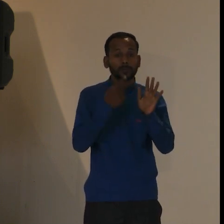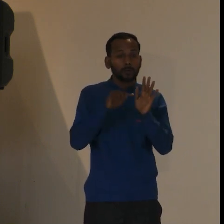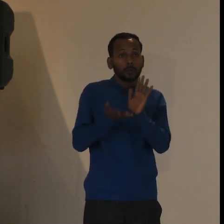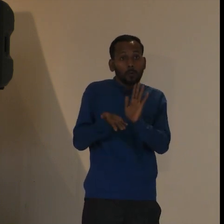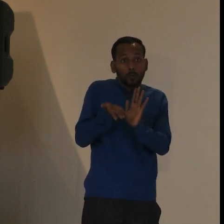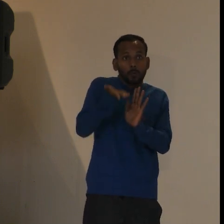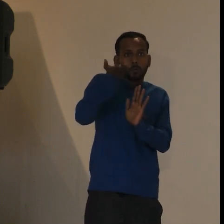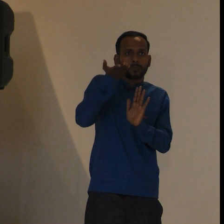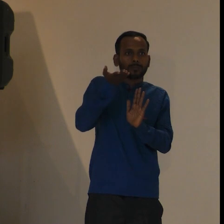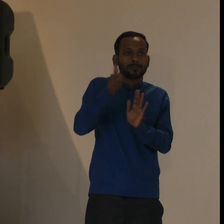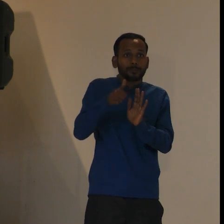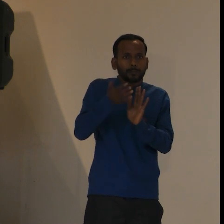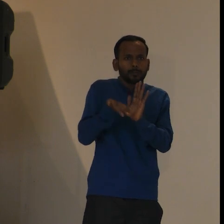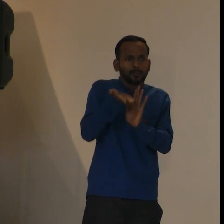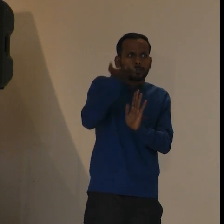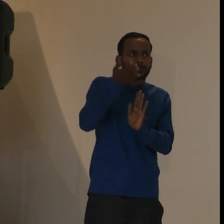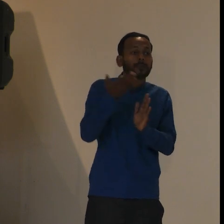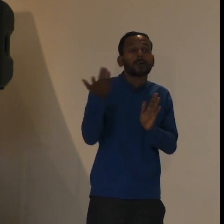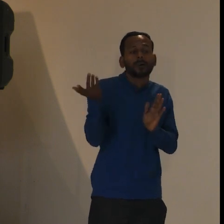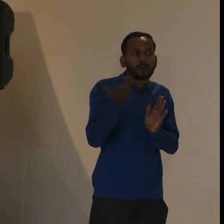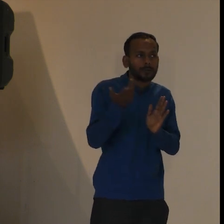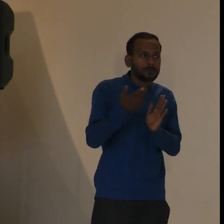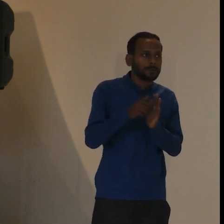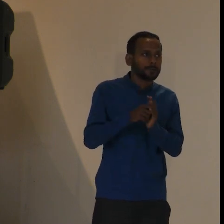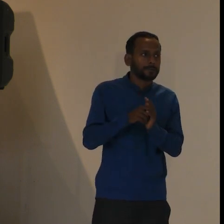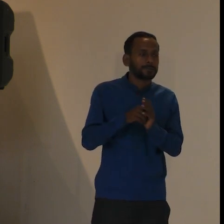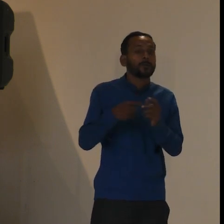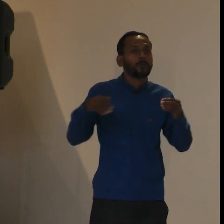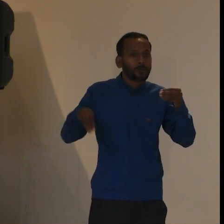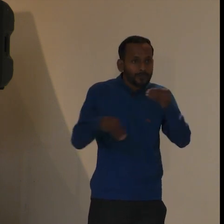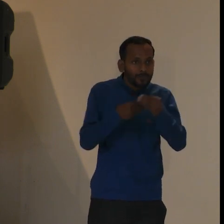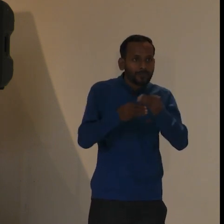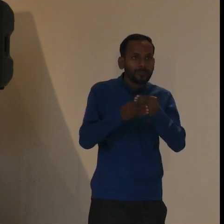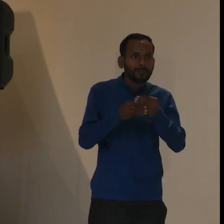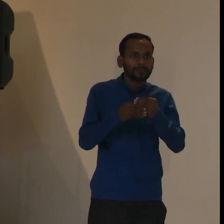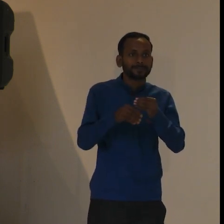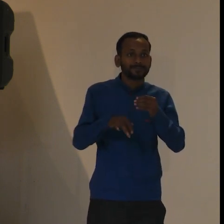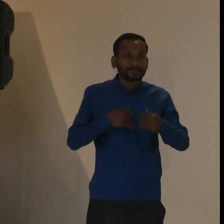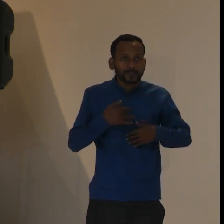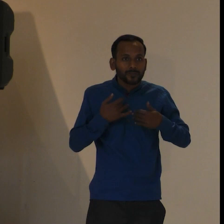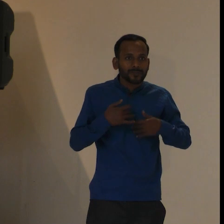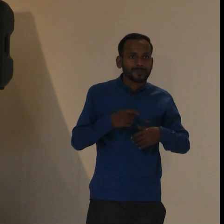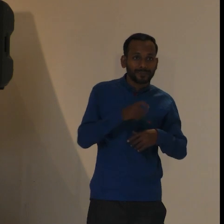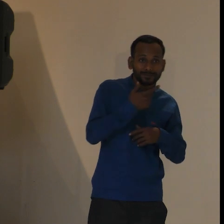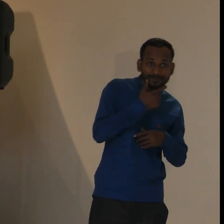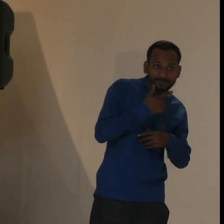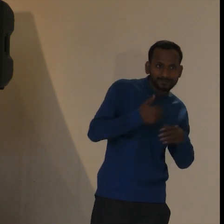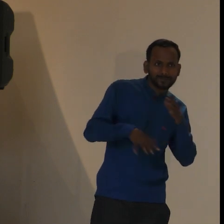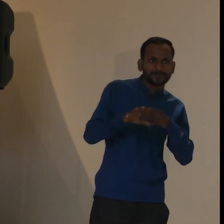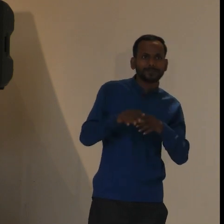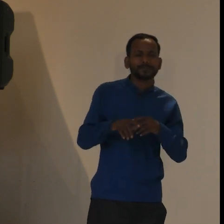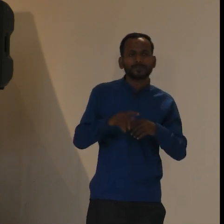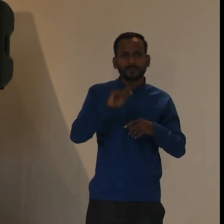is just to make it more of a dynamic space, to make it more interactive through storytelling. And it can